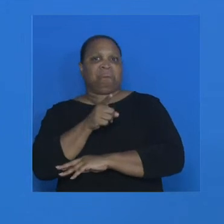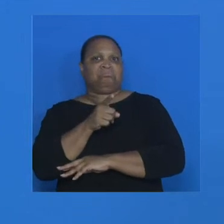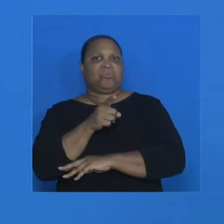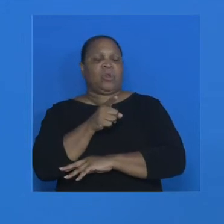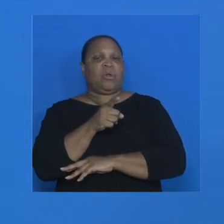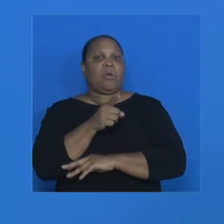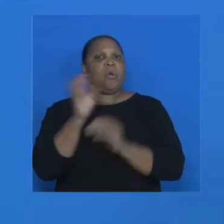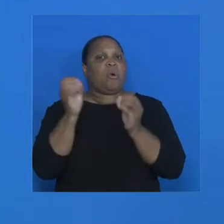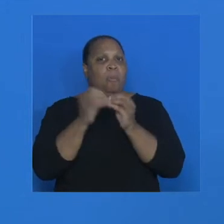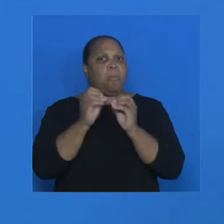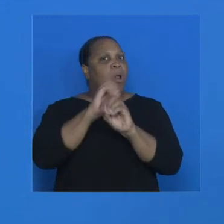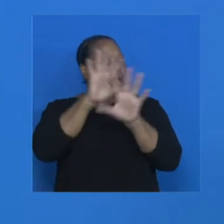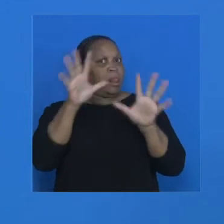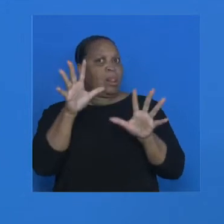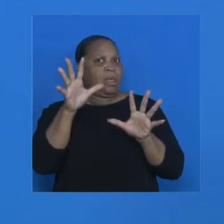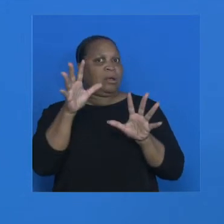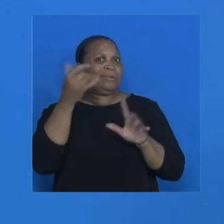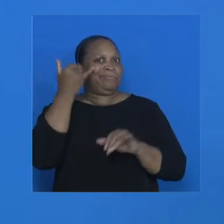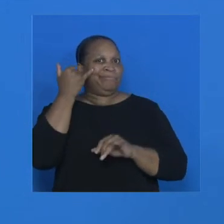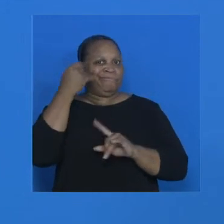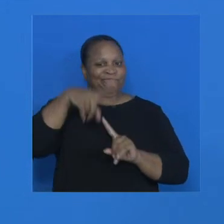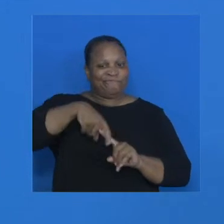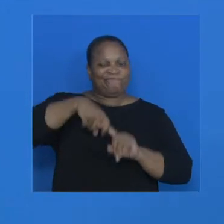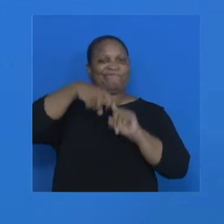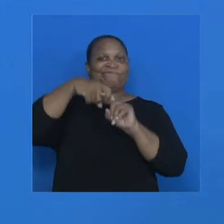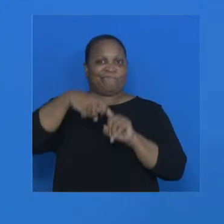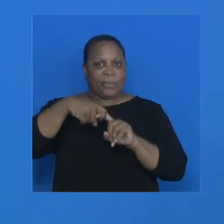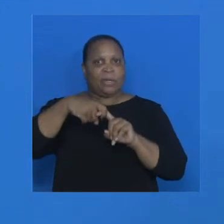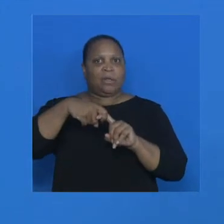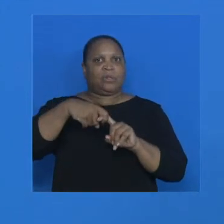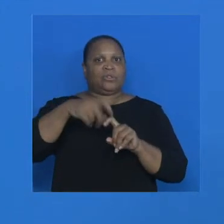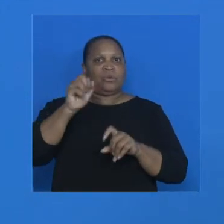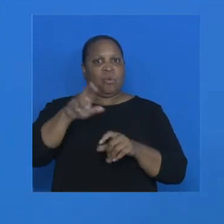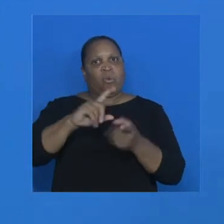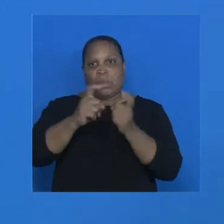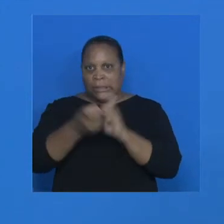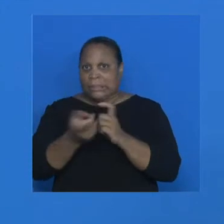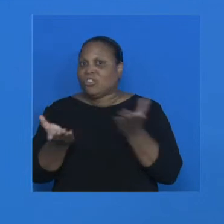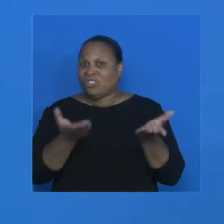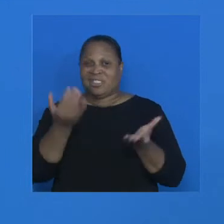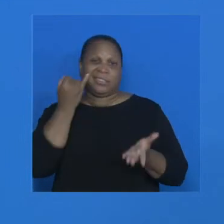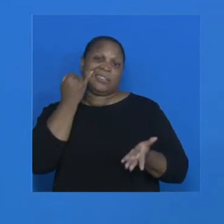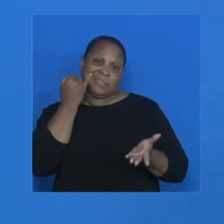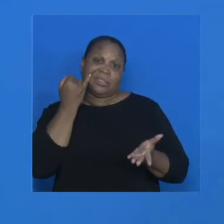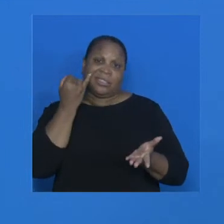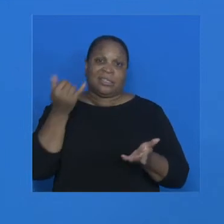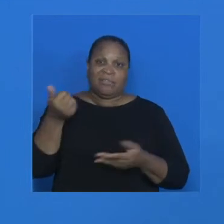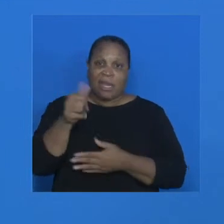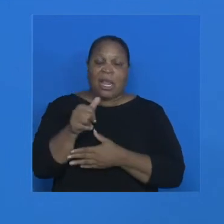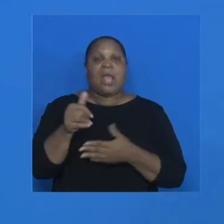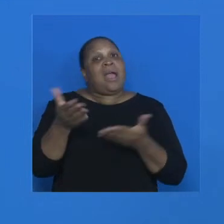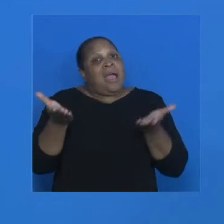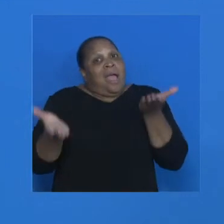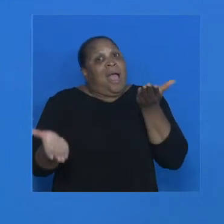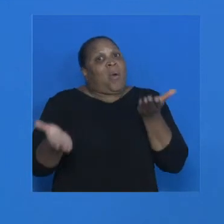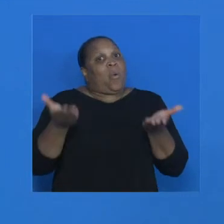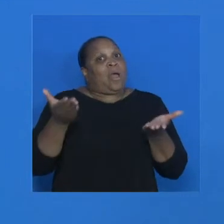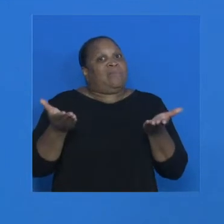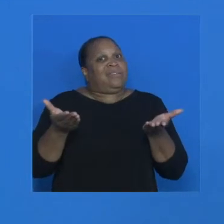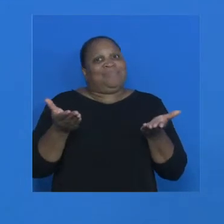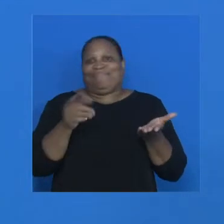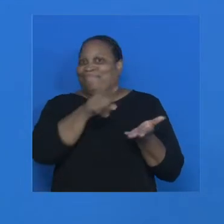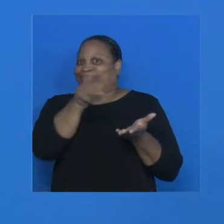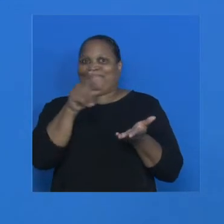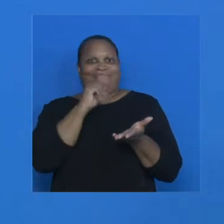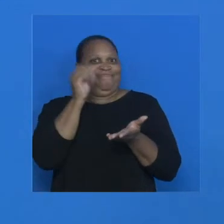an update on any suspension or cessation of services, if any. However, this shouldn't stop